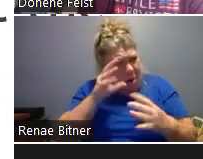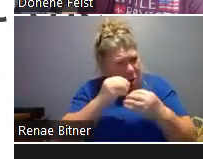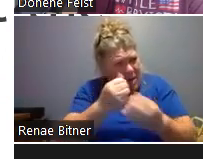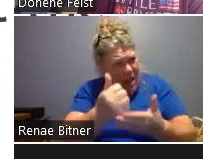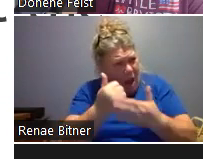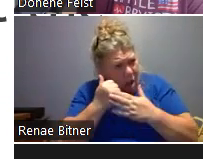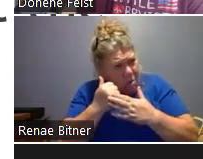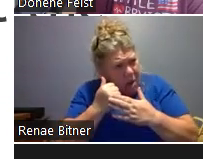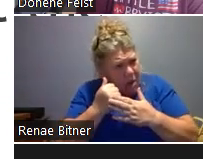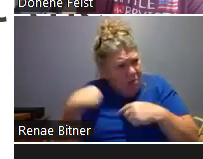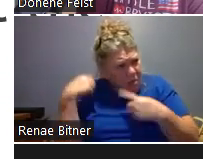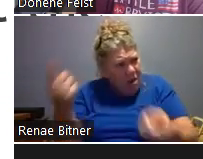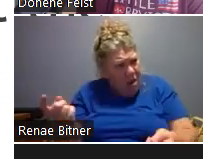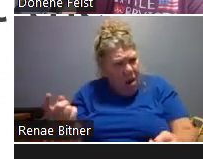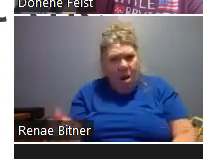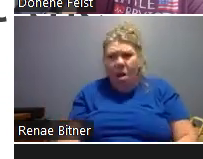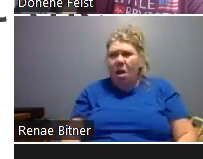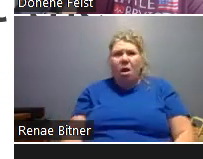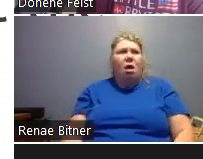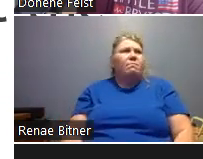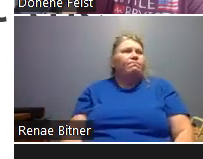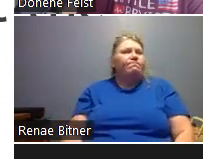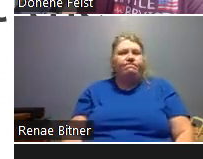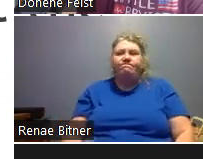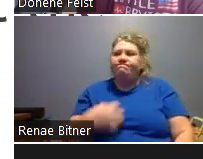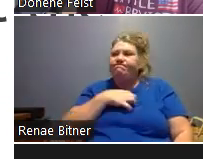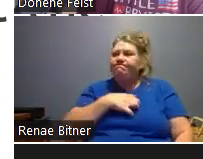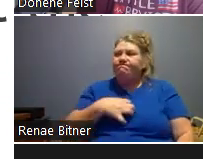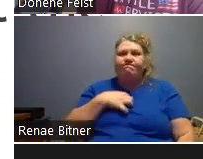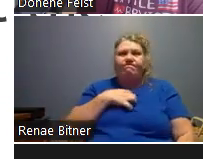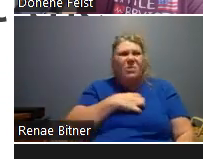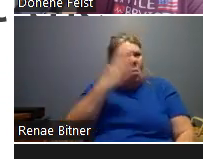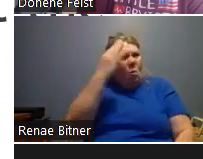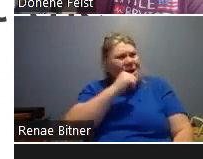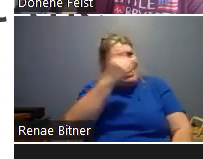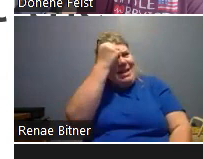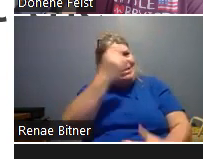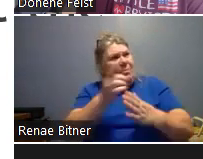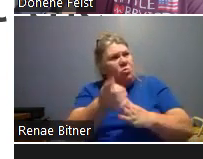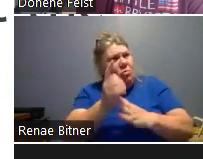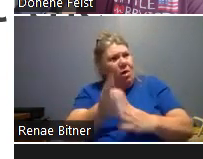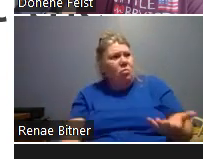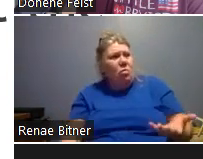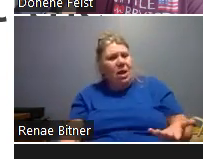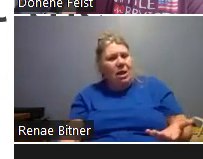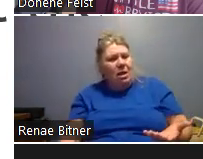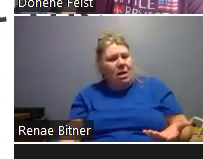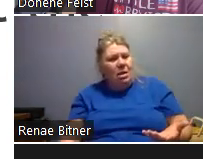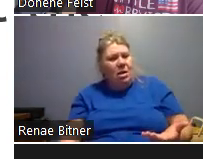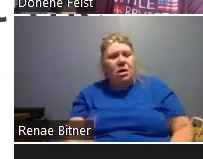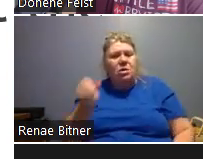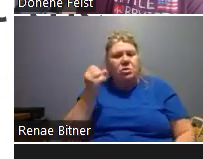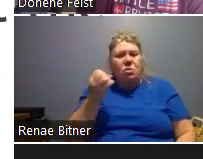from the beginning, they're a little resentful that they weren't told about it sooner.